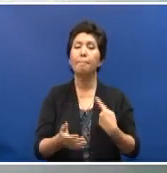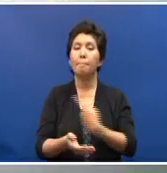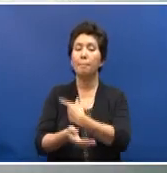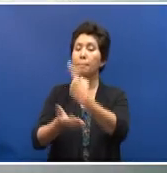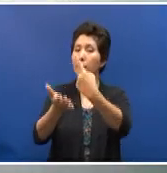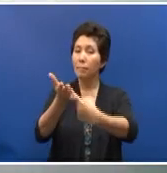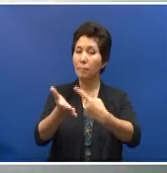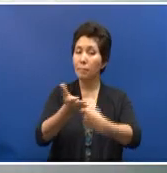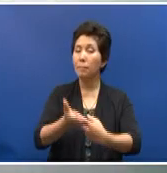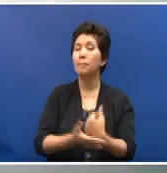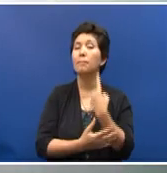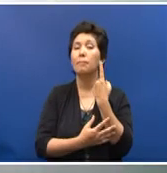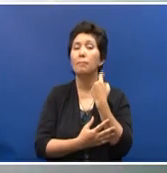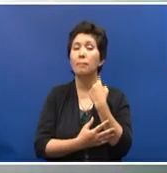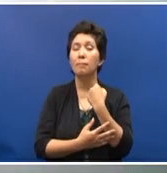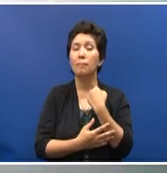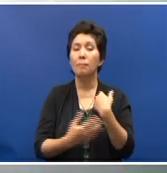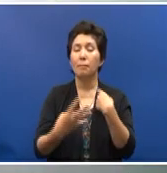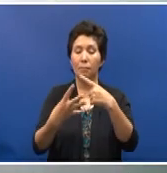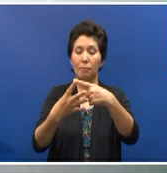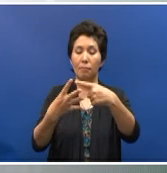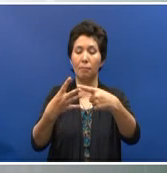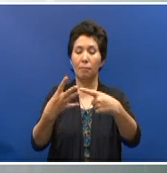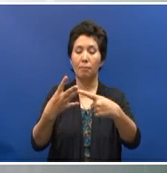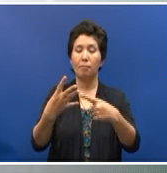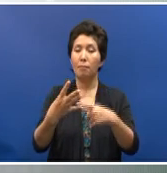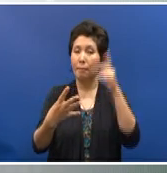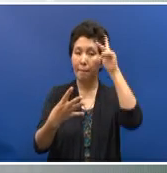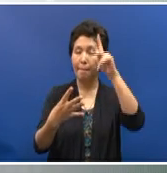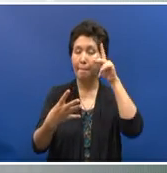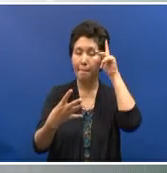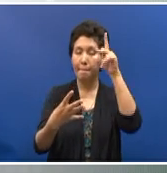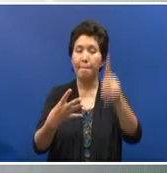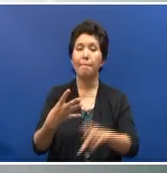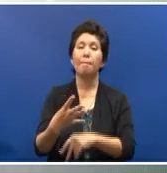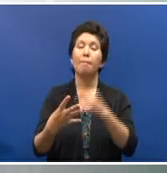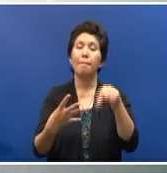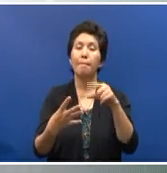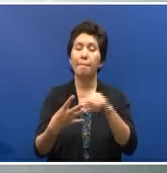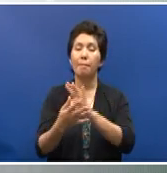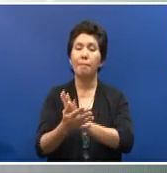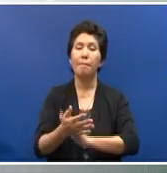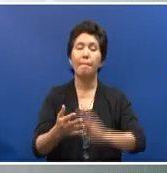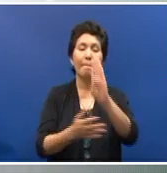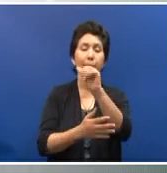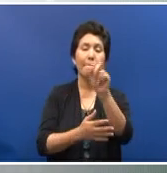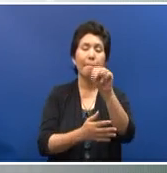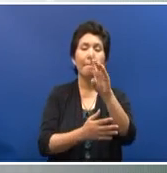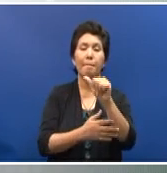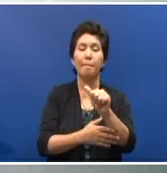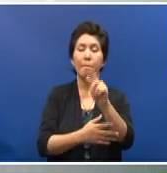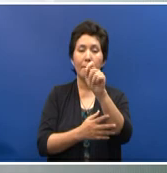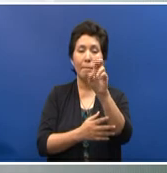discussed just now there are 4 types of political organization. Okay, band societies,